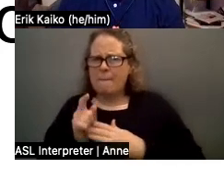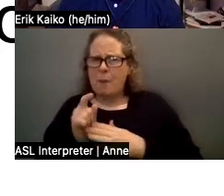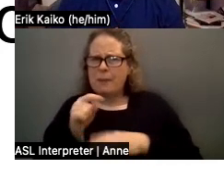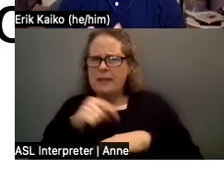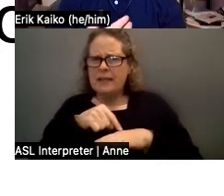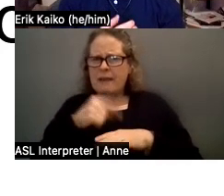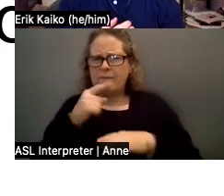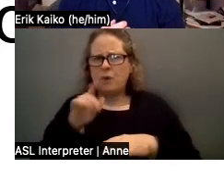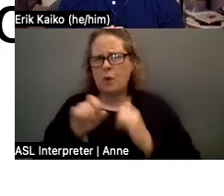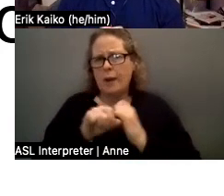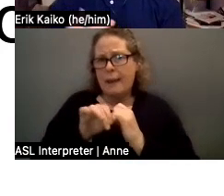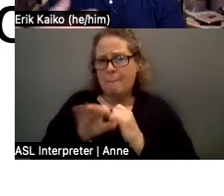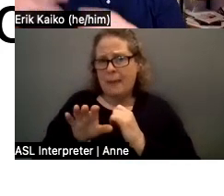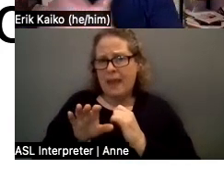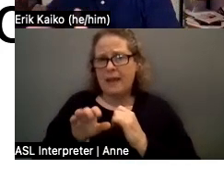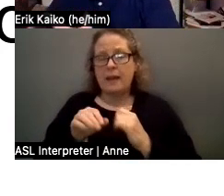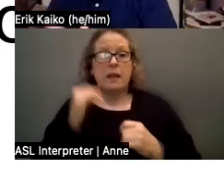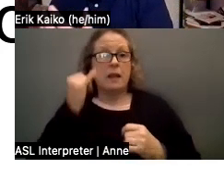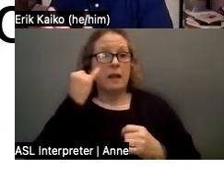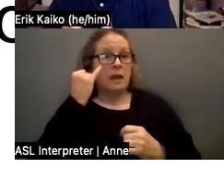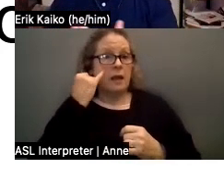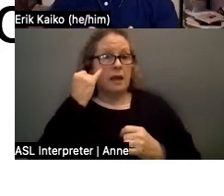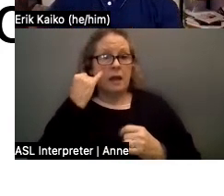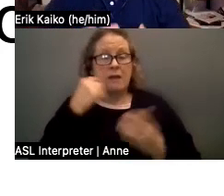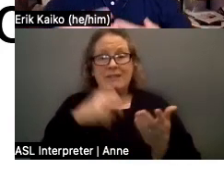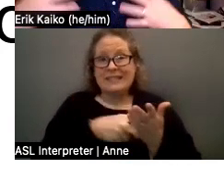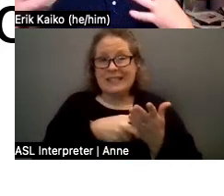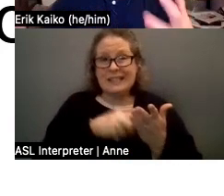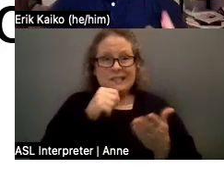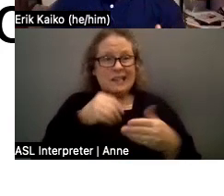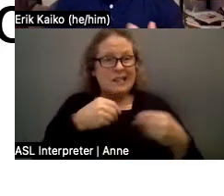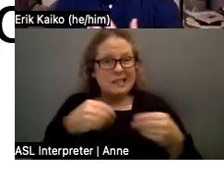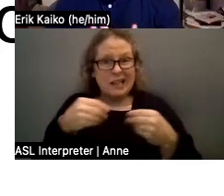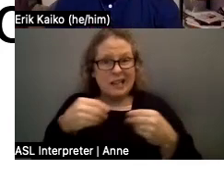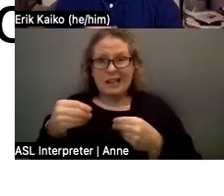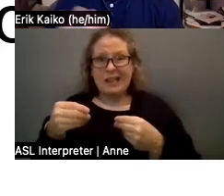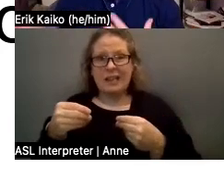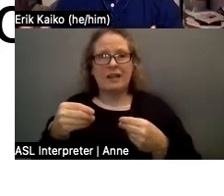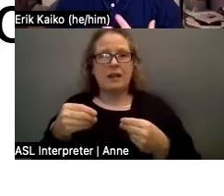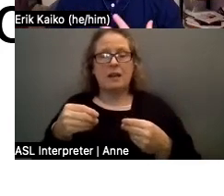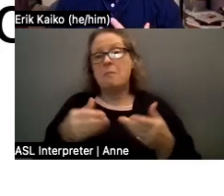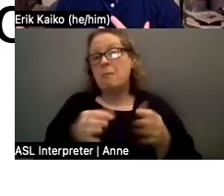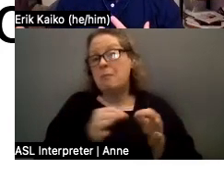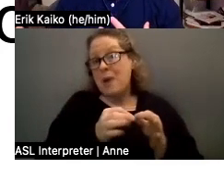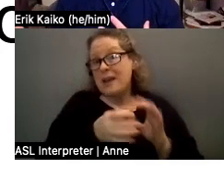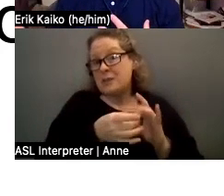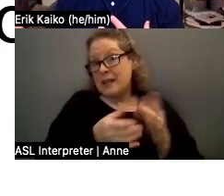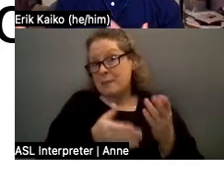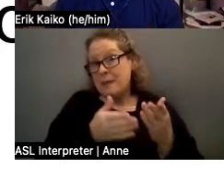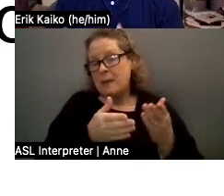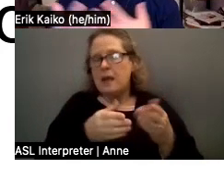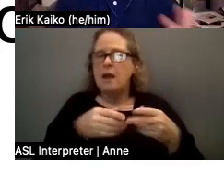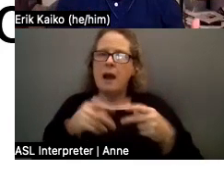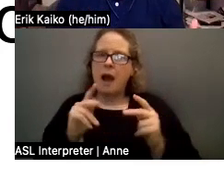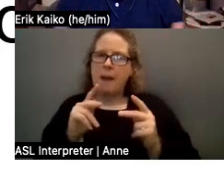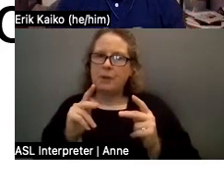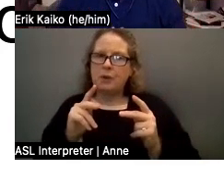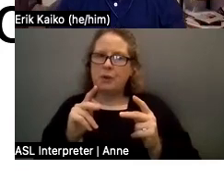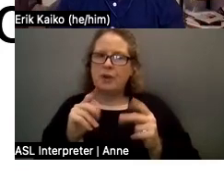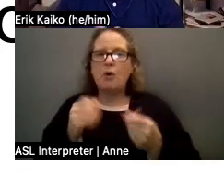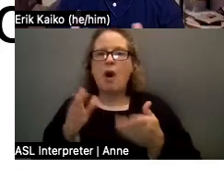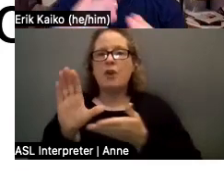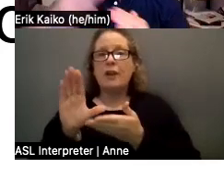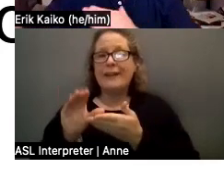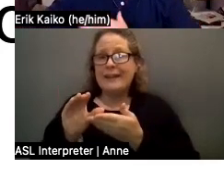your campaign? If tickets are not moving and it may be price related, that's an opportunity to offer a discount, right?